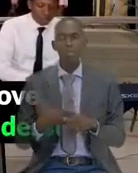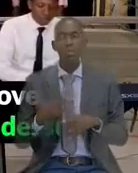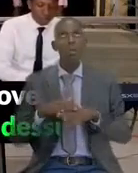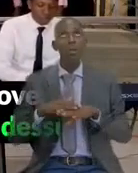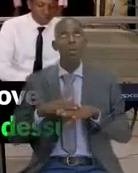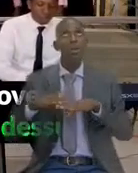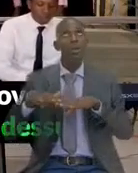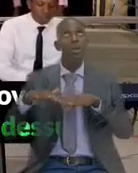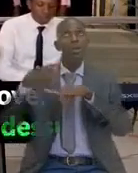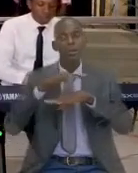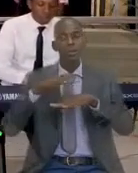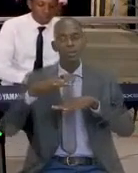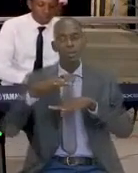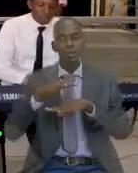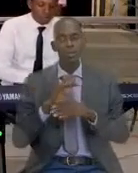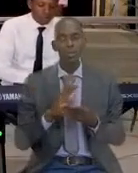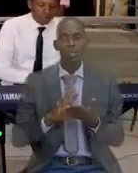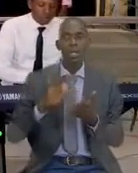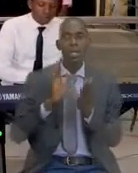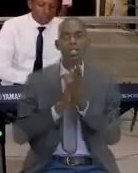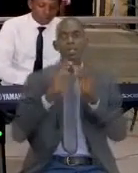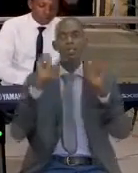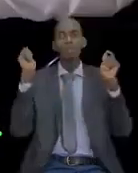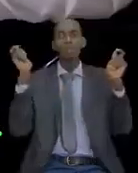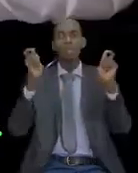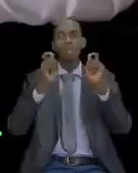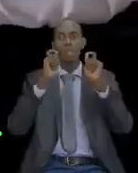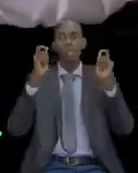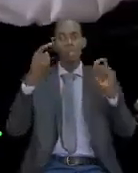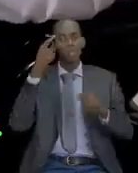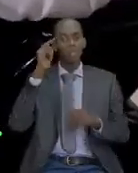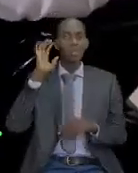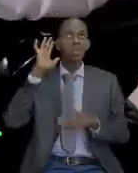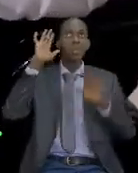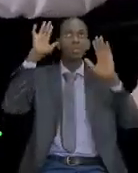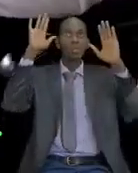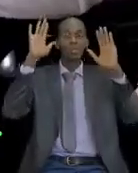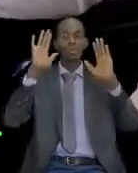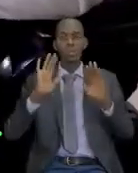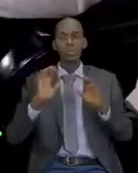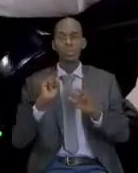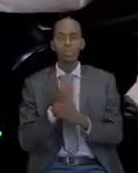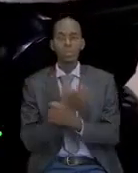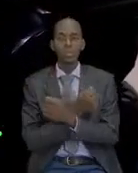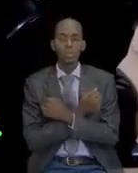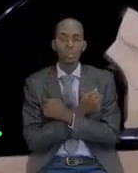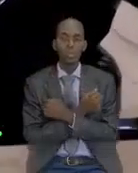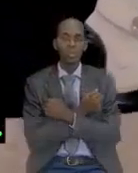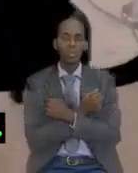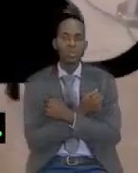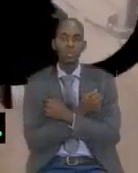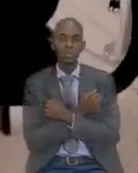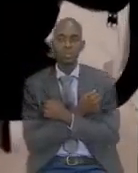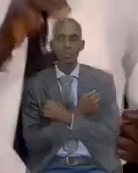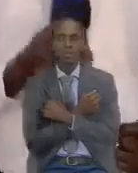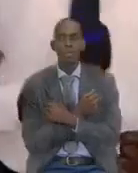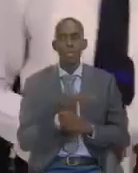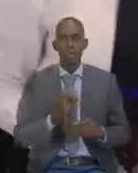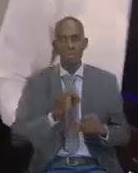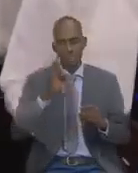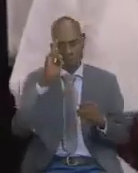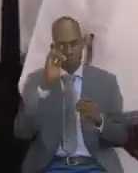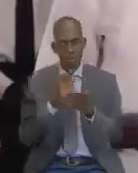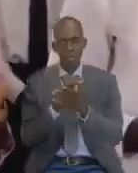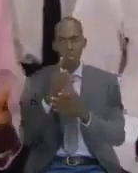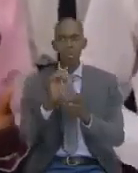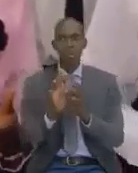name above. Glory, hallelujah, for His wondrous love. I